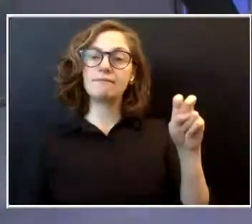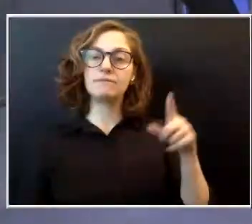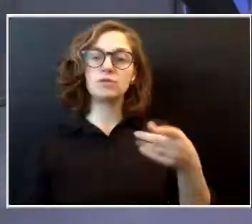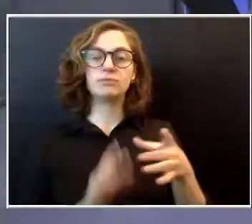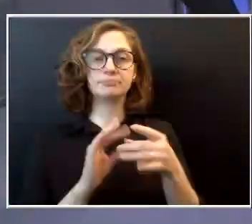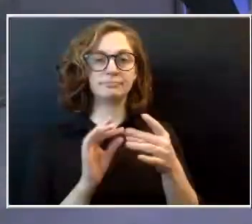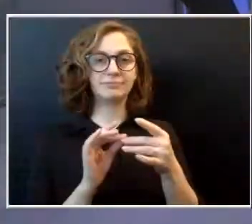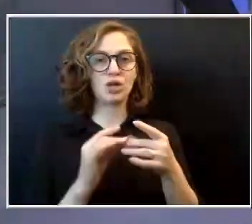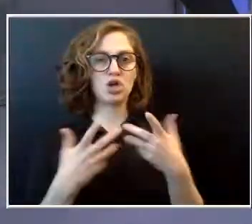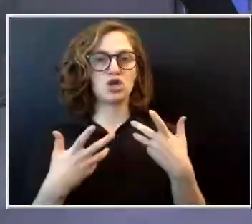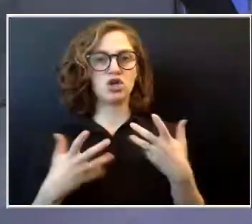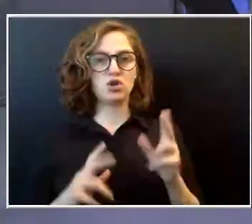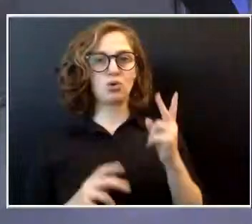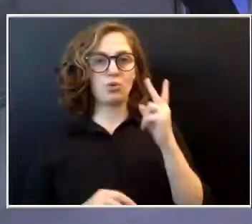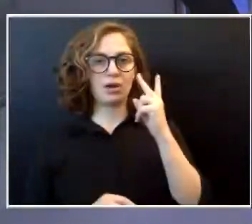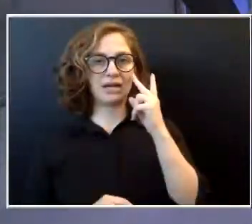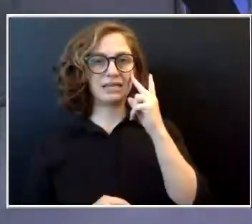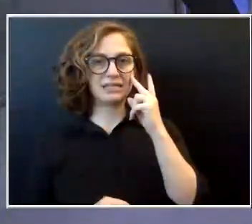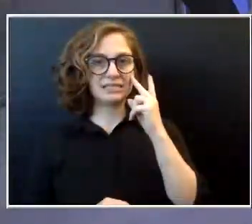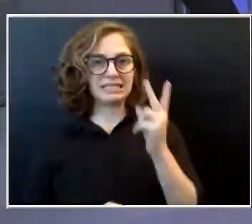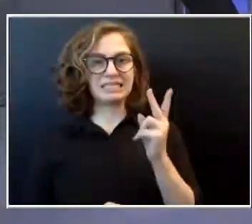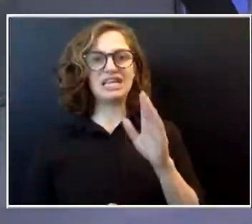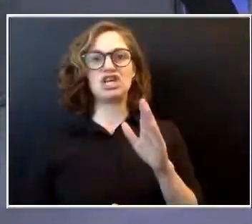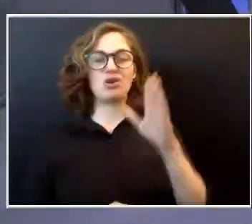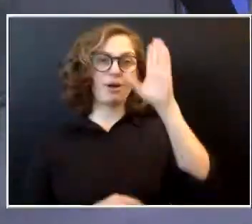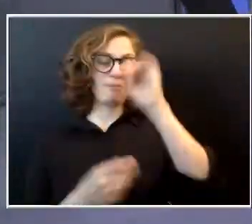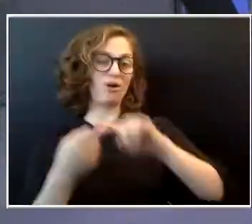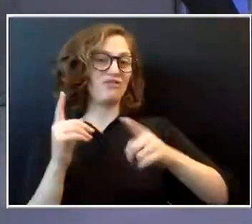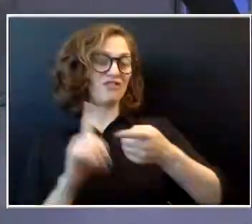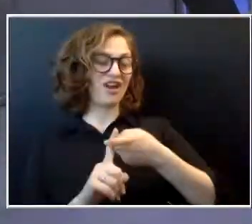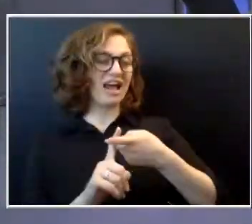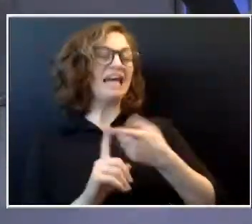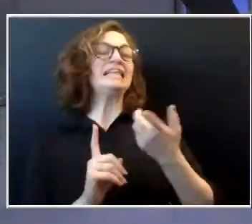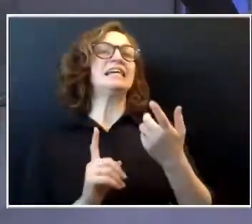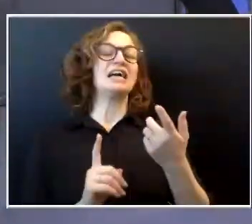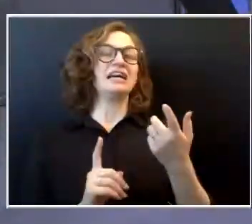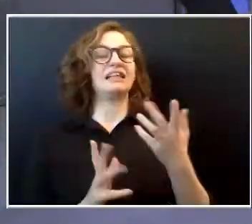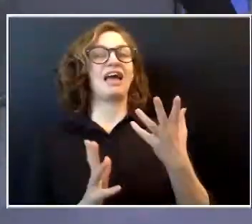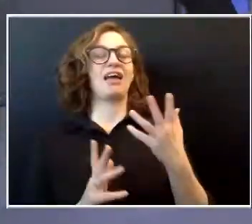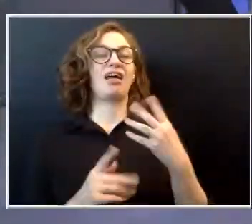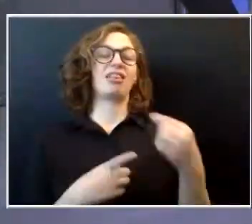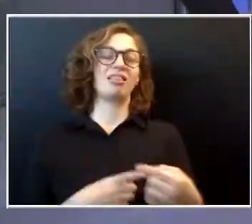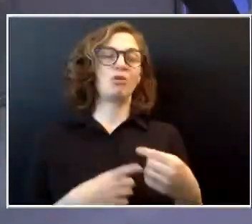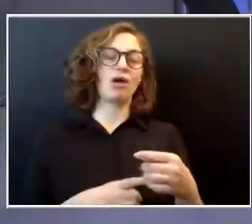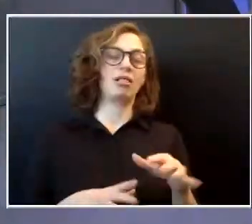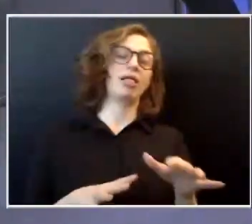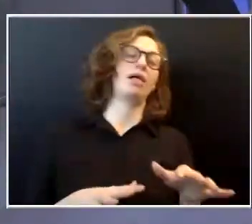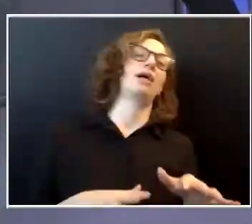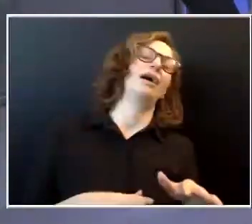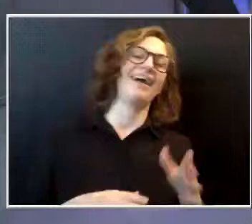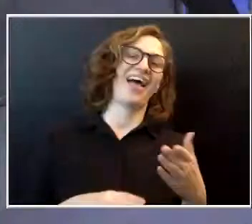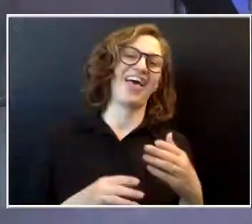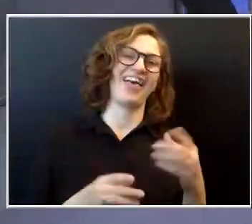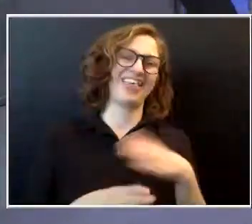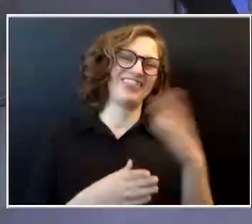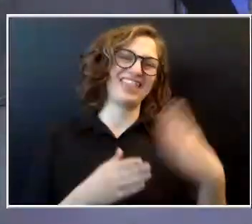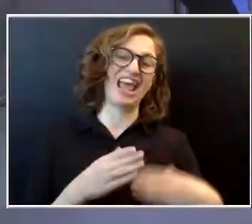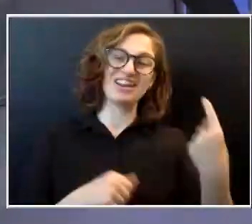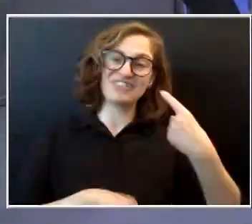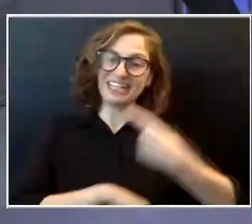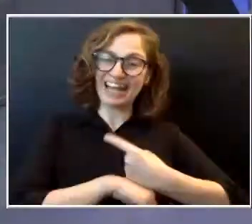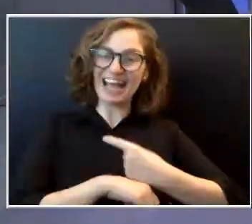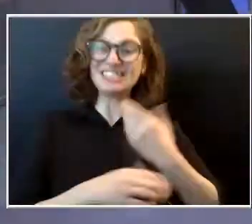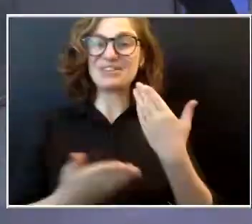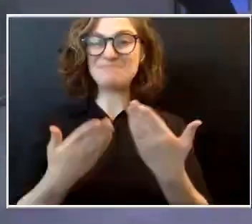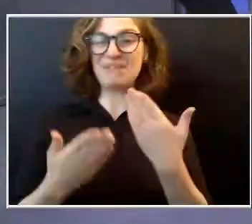the state some of the players might be in by the end of the day. So it might be good that Taylor Swift doesn't see Travis, however he's going